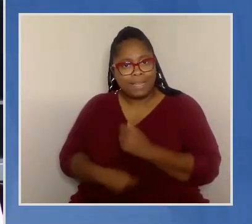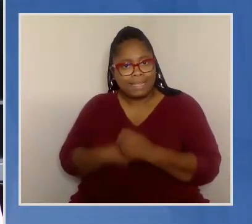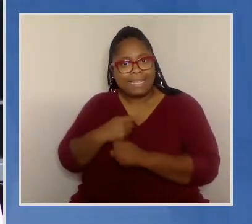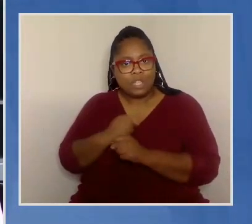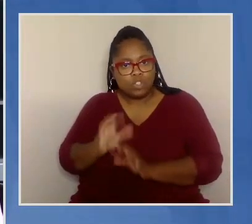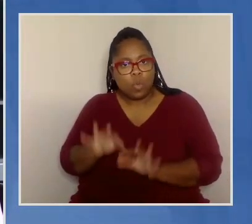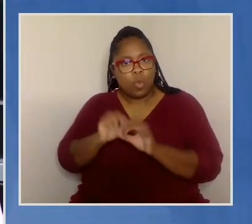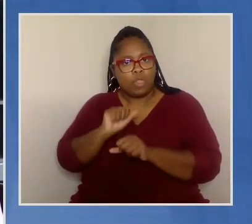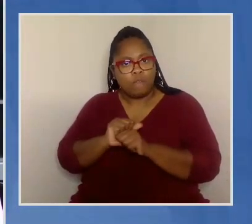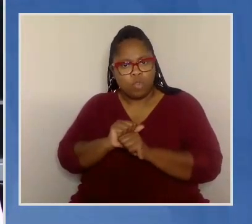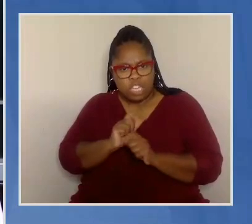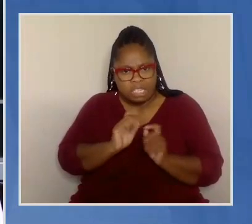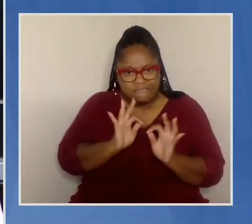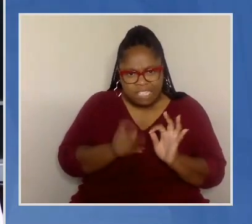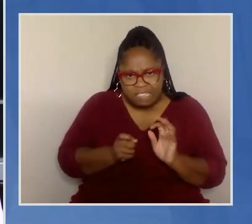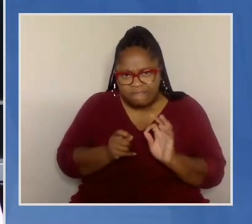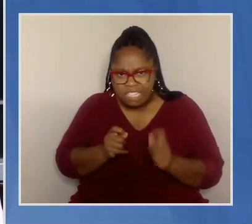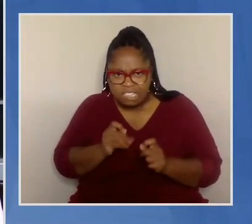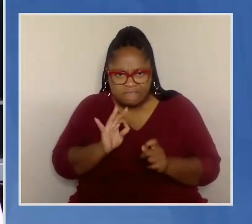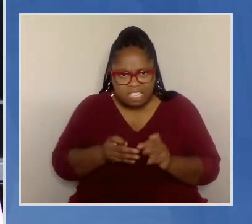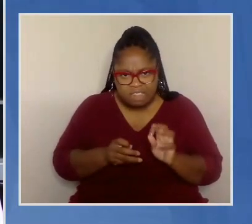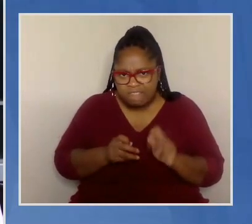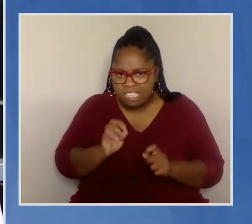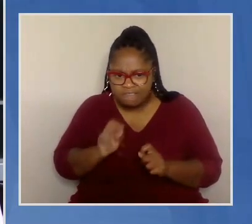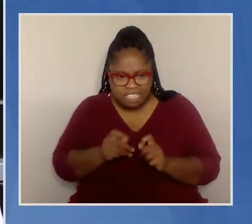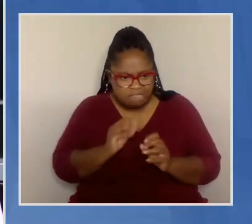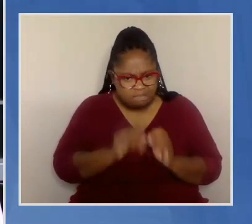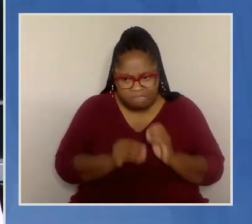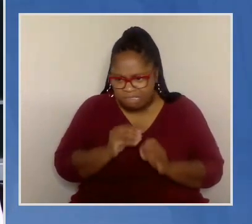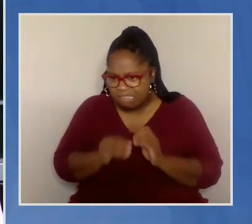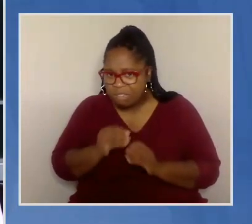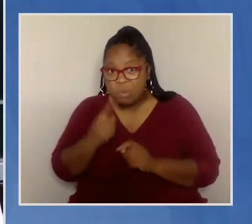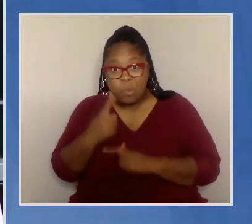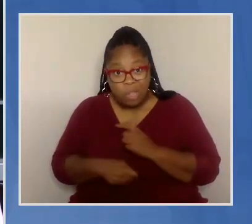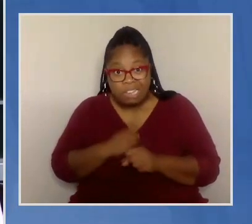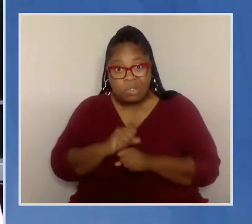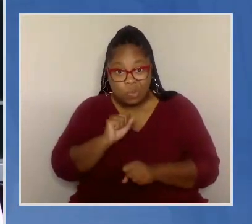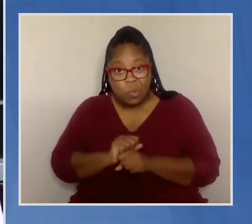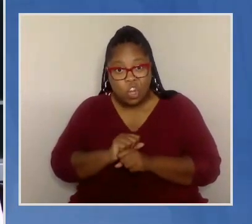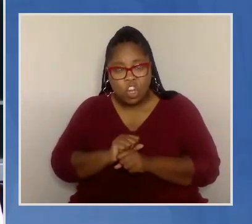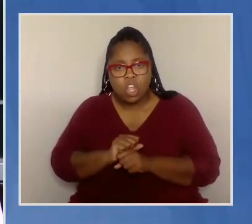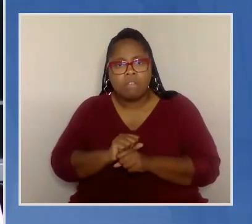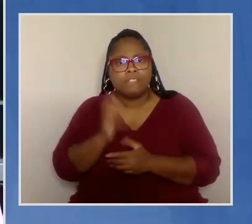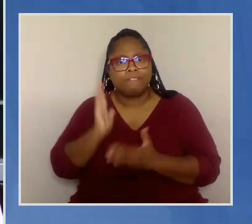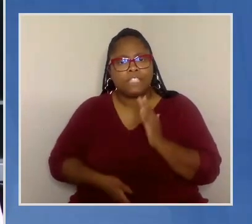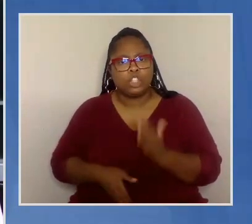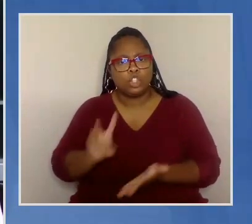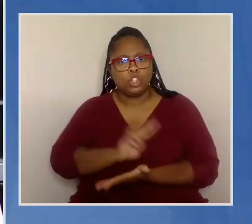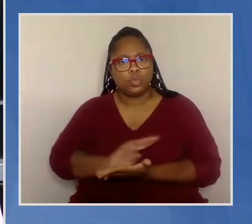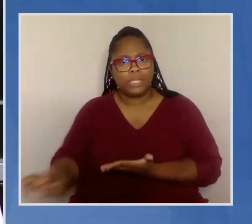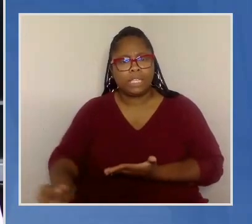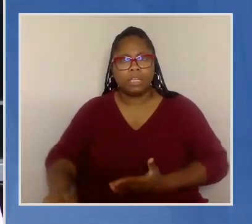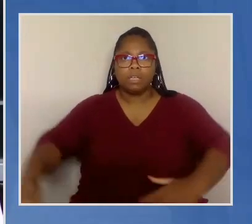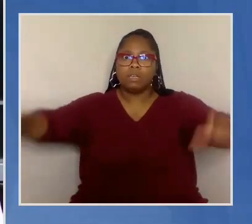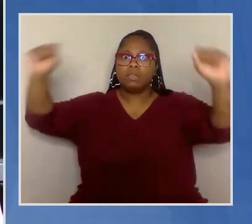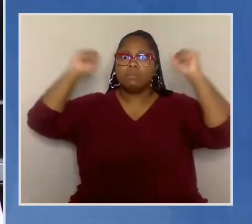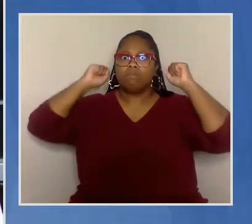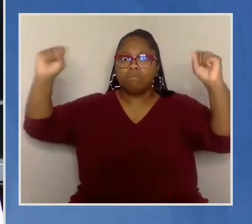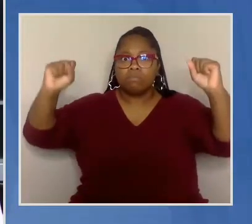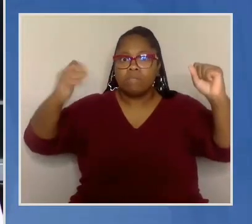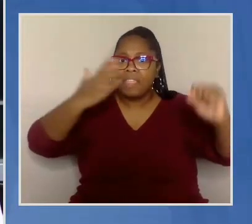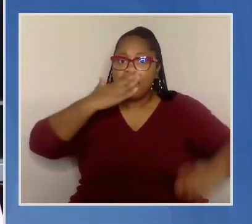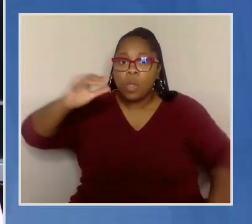work repairing power lines in just 2 weeks. Thank you,